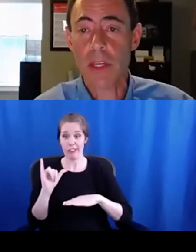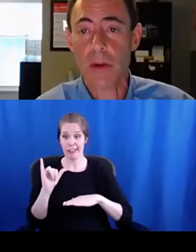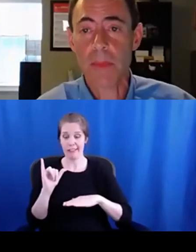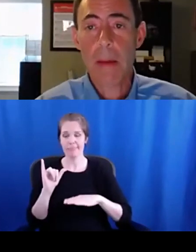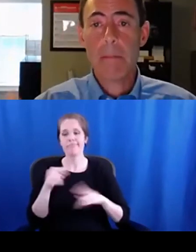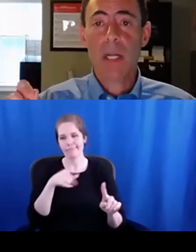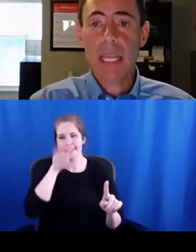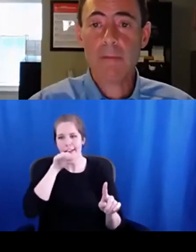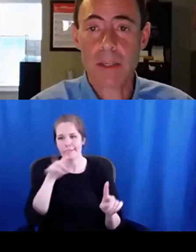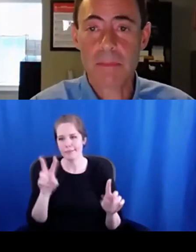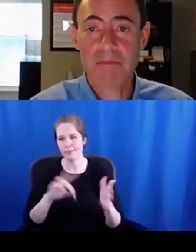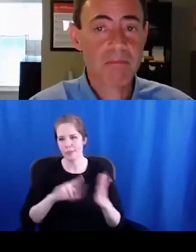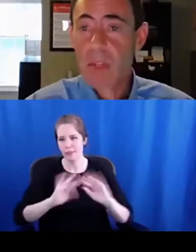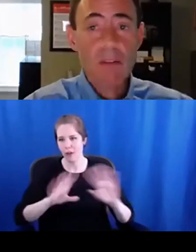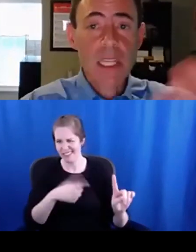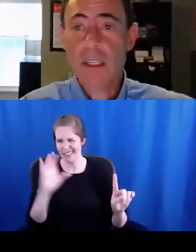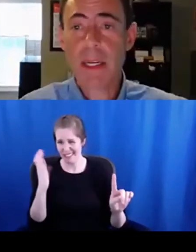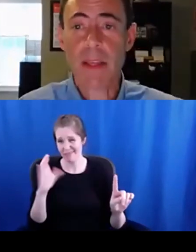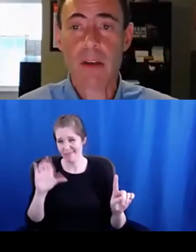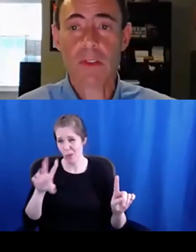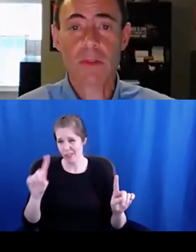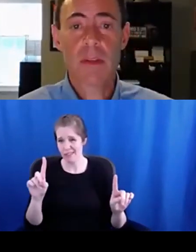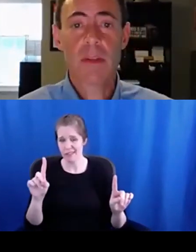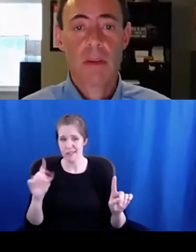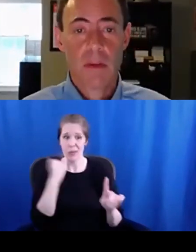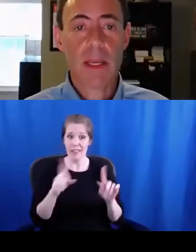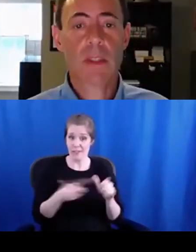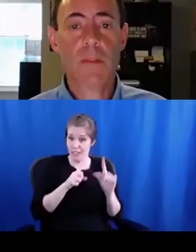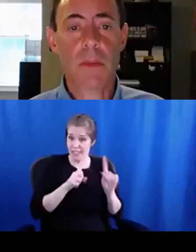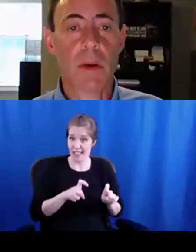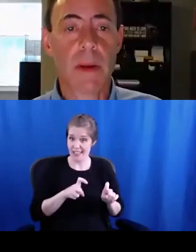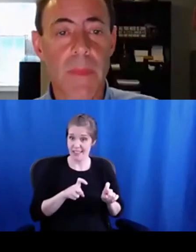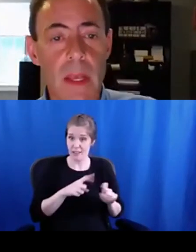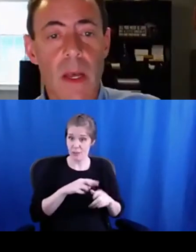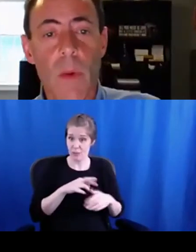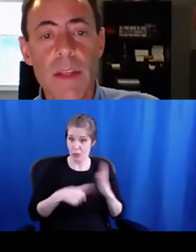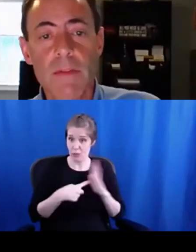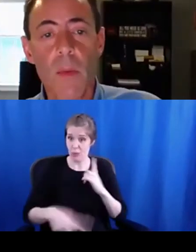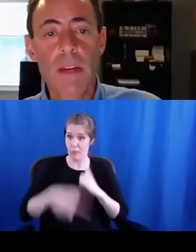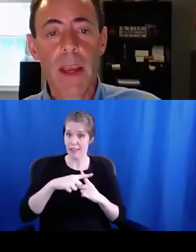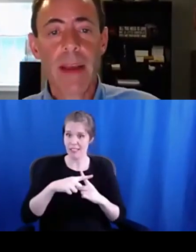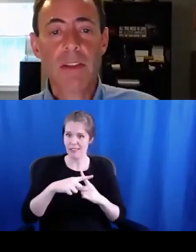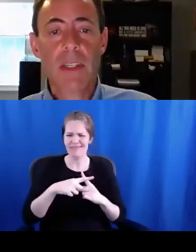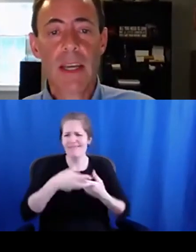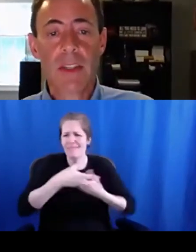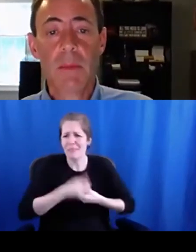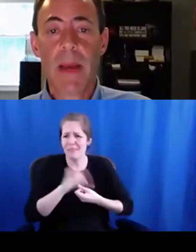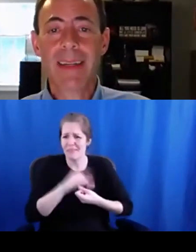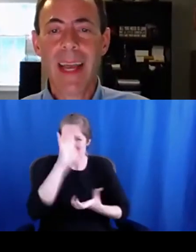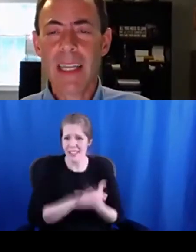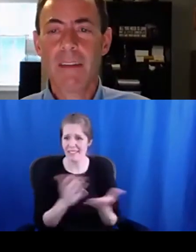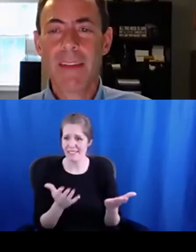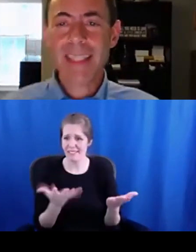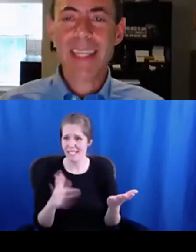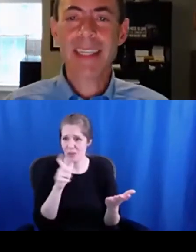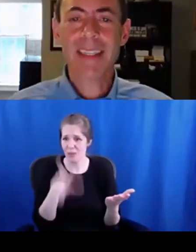earlier, believe it. You don't need to do anything else. Okay, it's confirmatory. Whereas if the point of care antigen test comes back